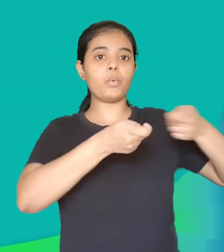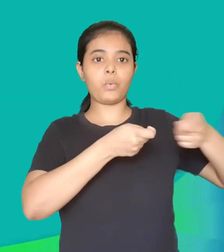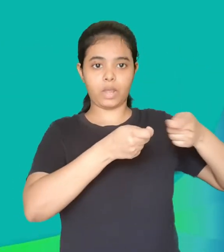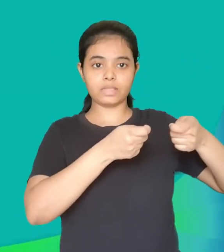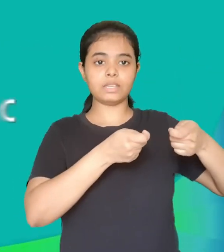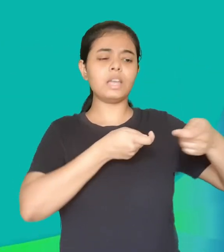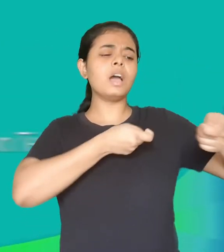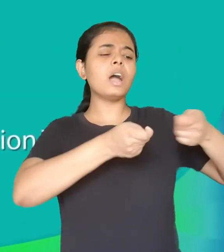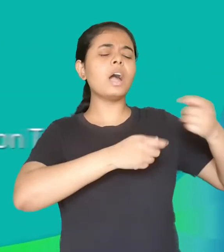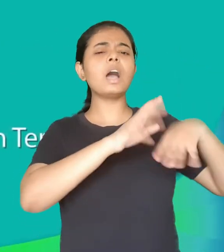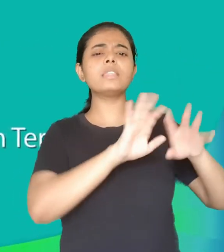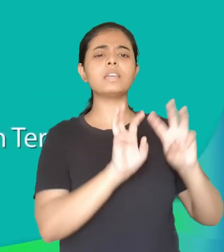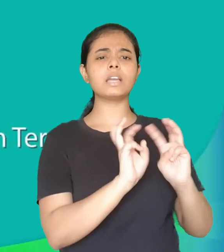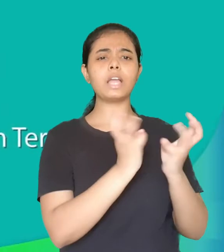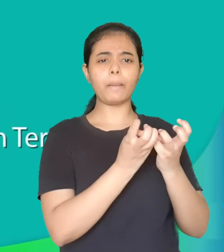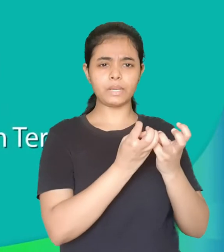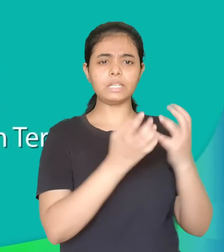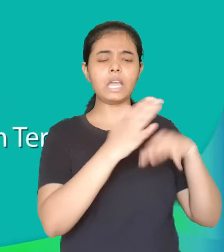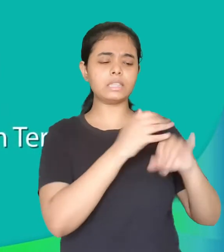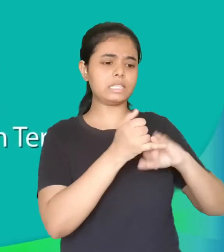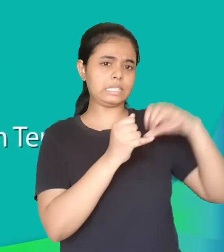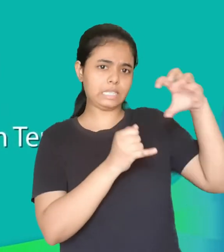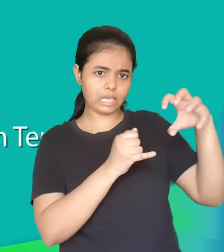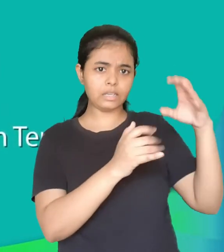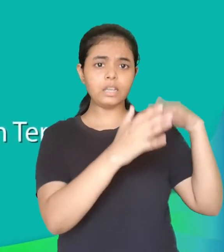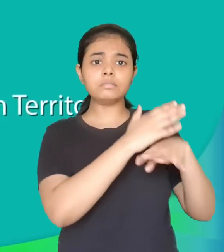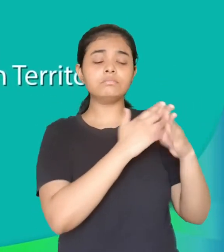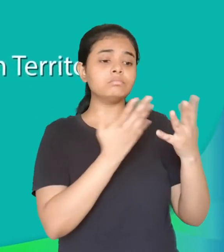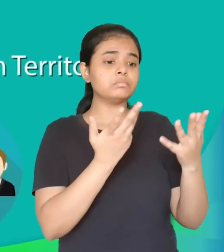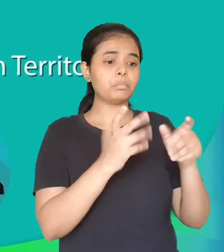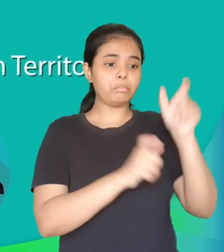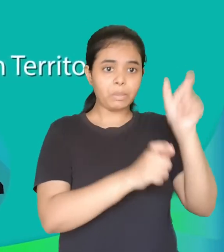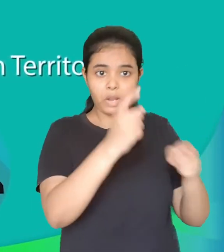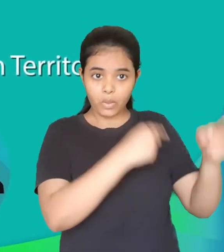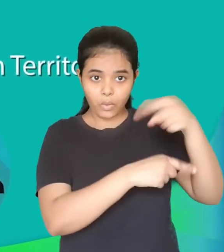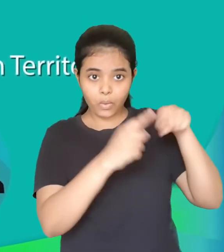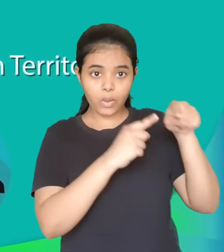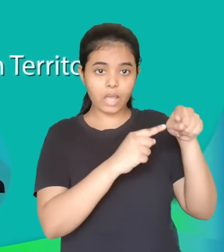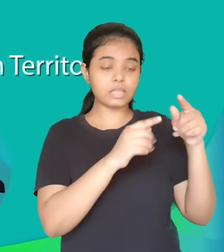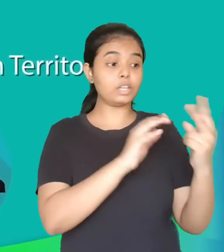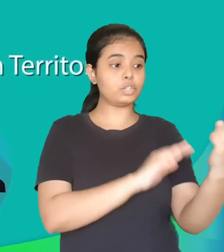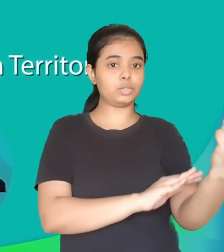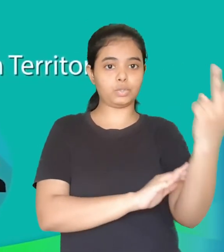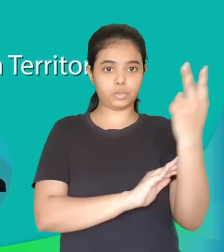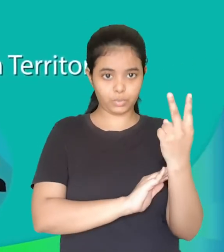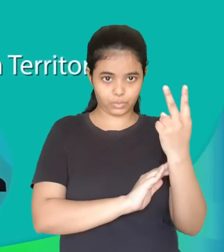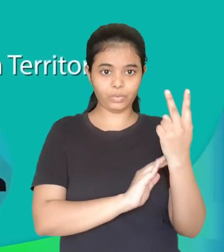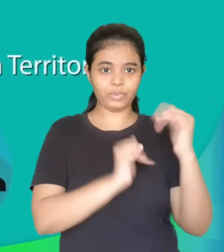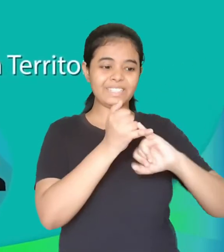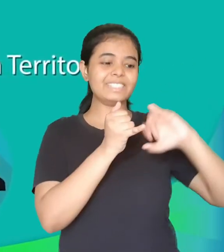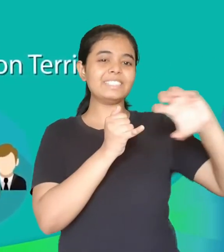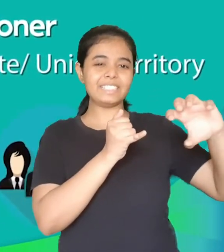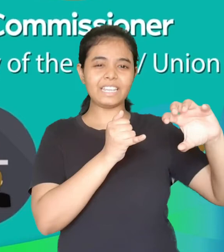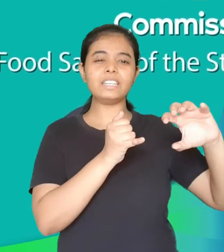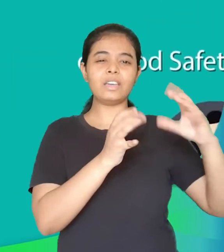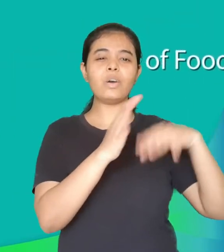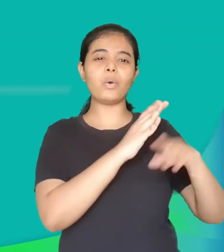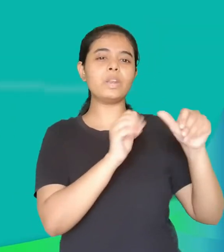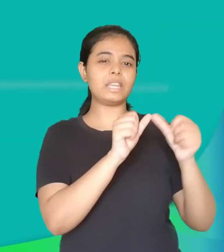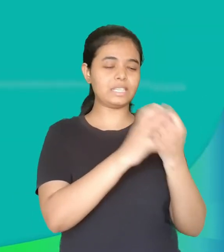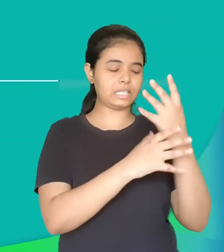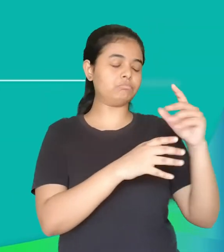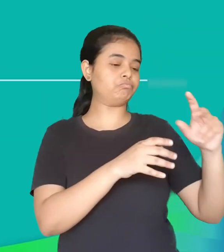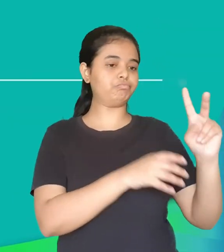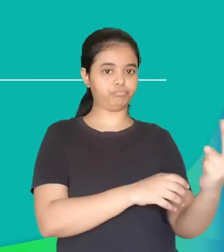Commissioner of Food Safety of the state or union territory shall constitute a monitoring committee for surplus food at